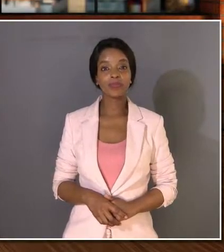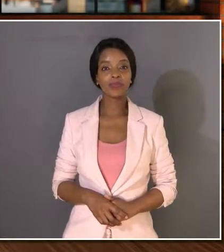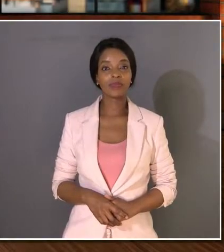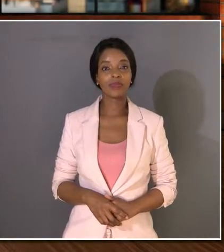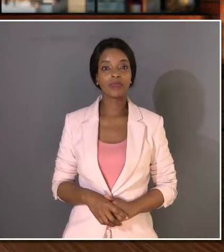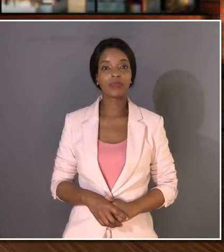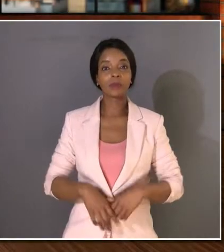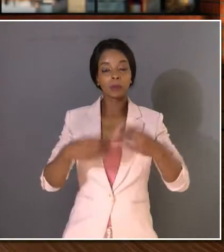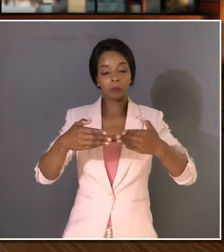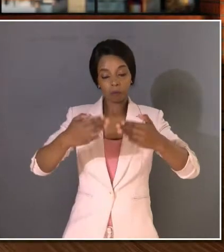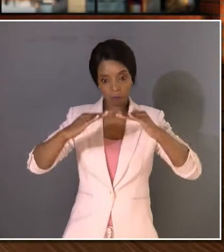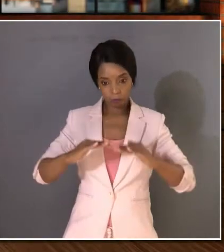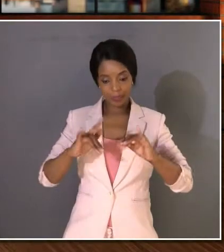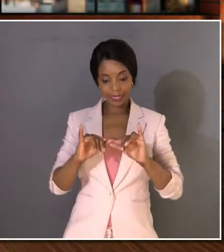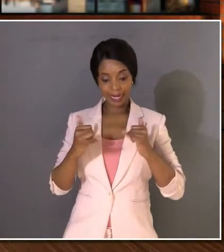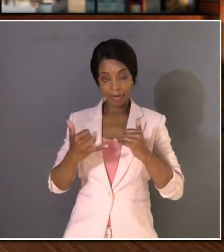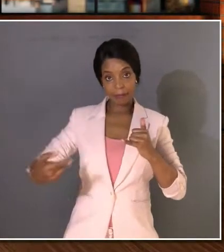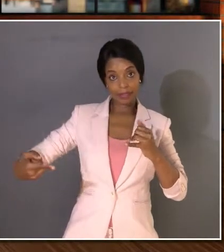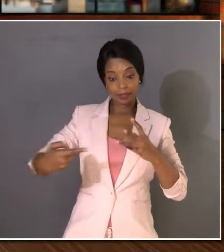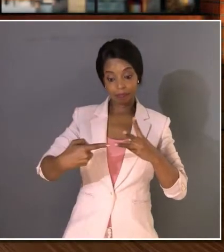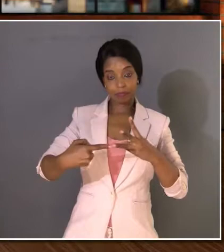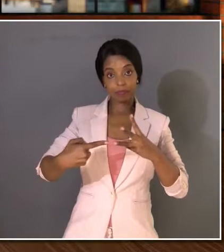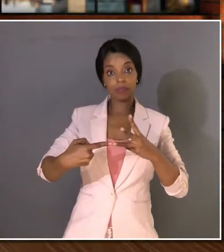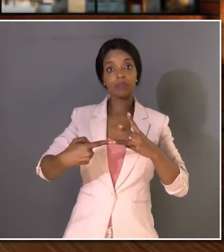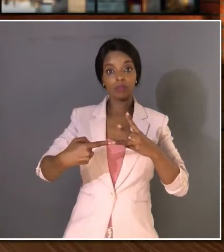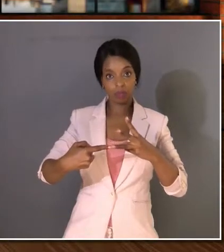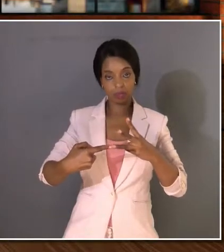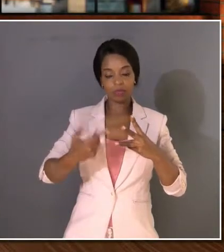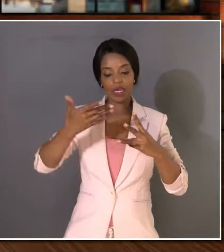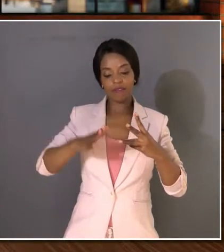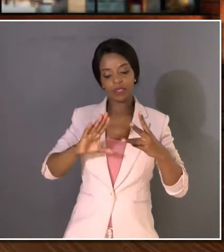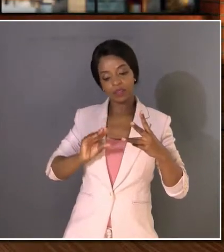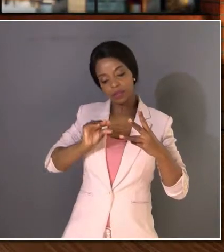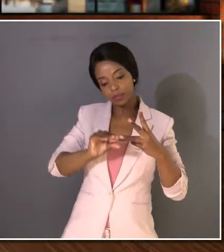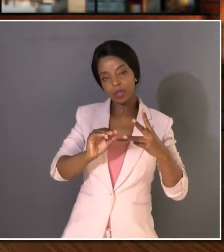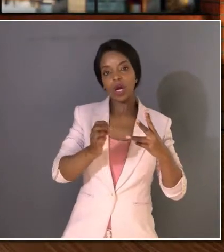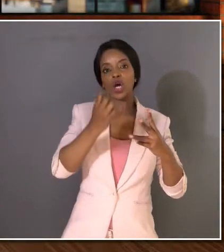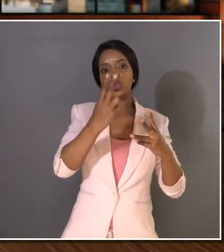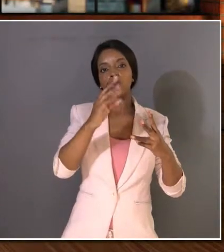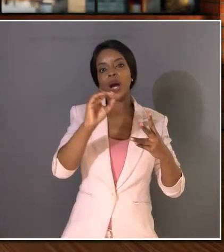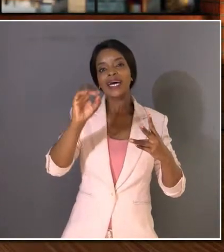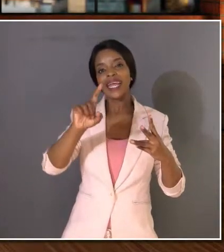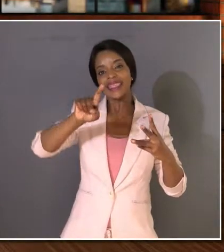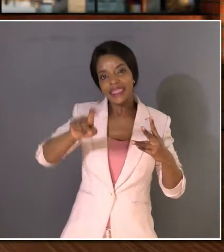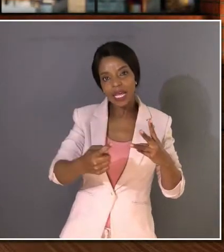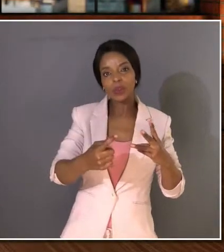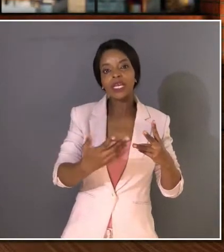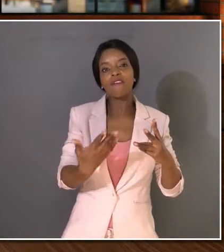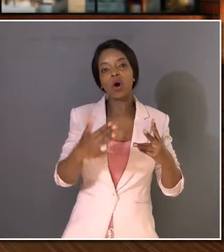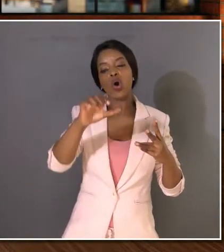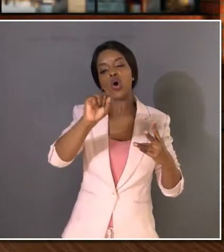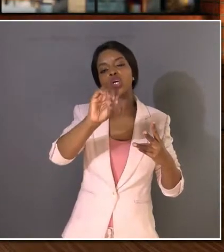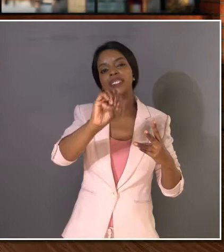The next companies that I'm going to call out have each been awarded 200,000 rands in seed funding.